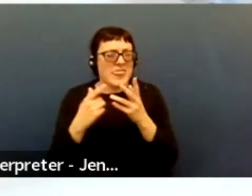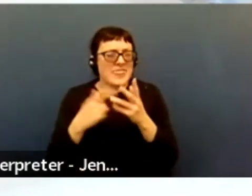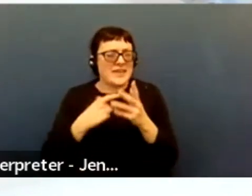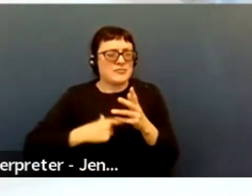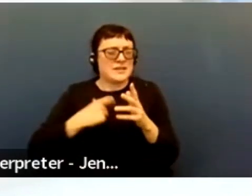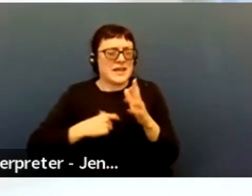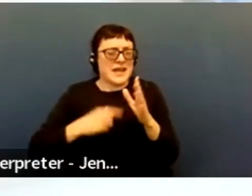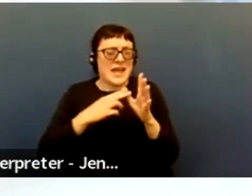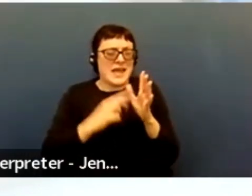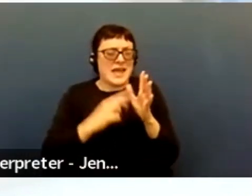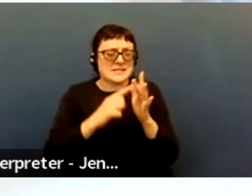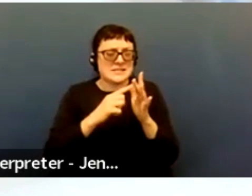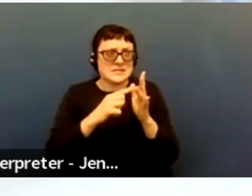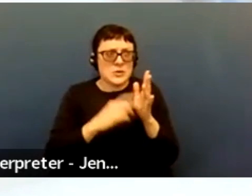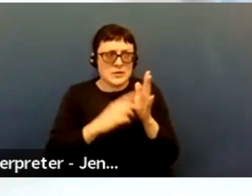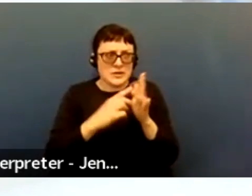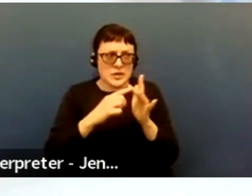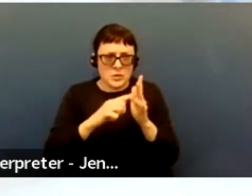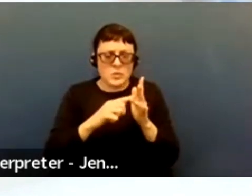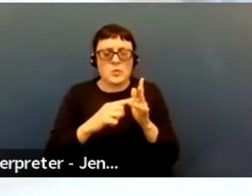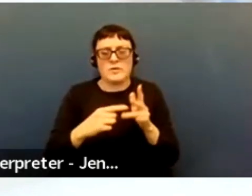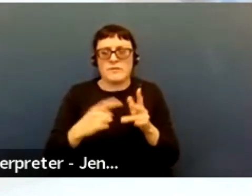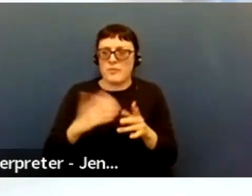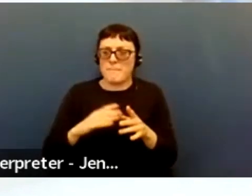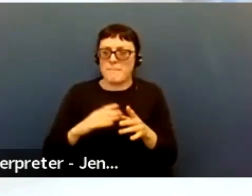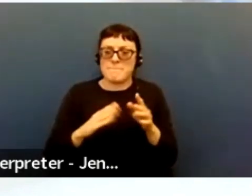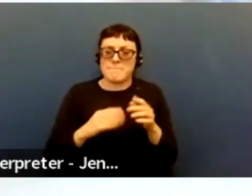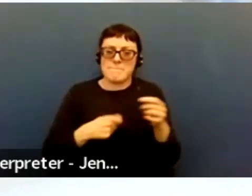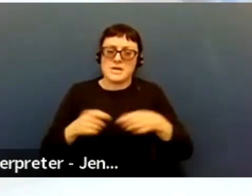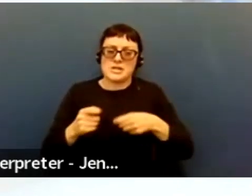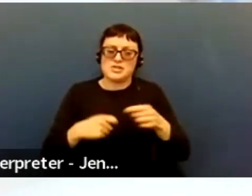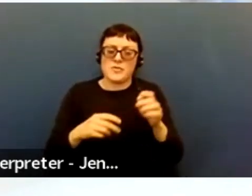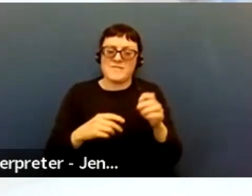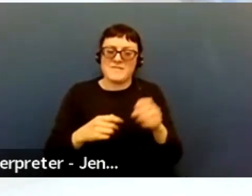who like the other Antonio in